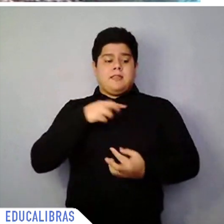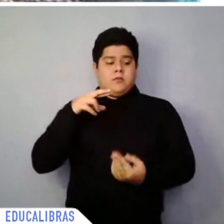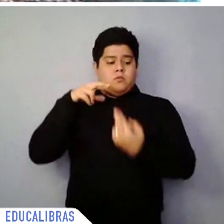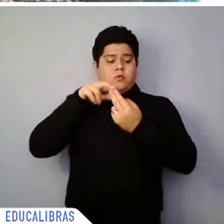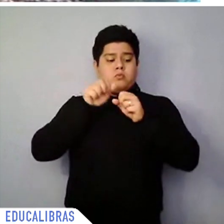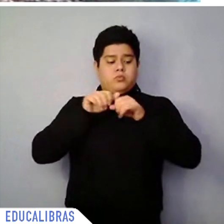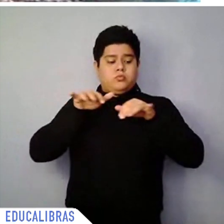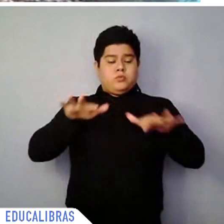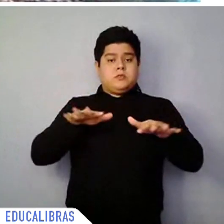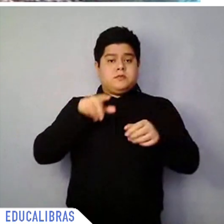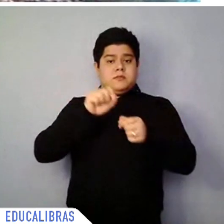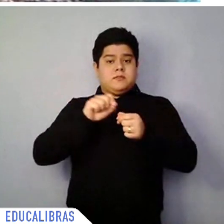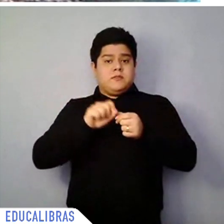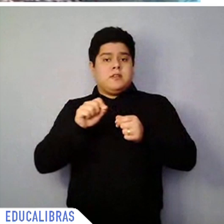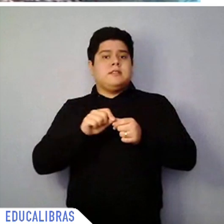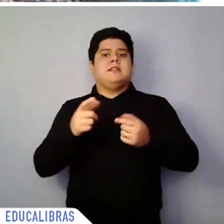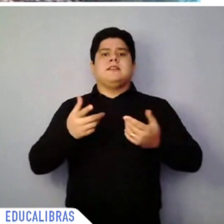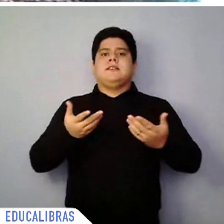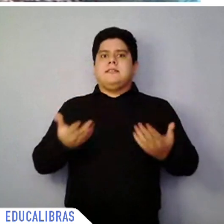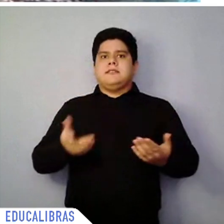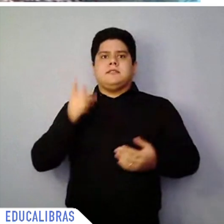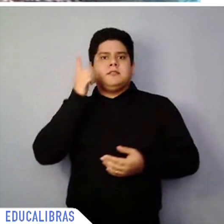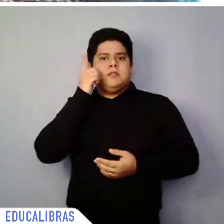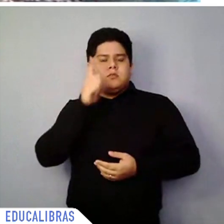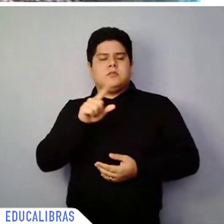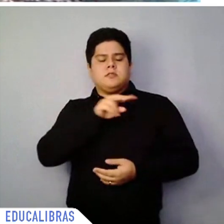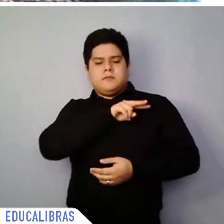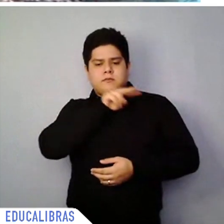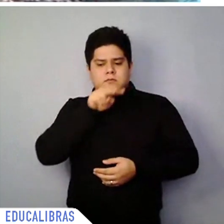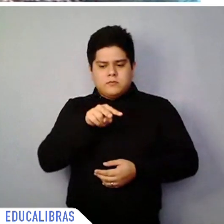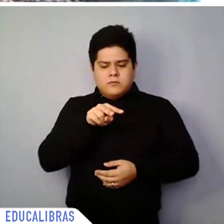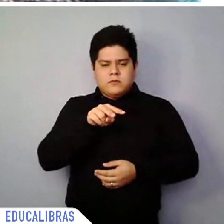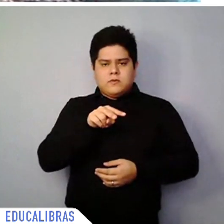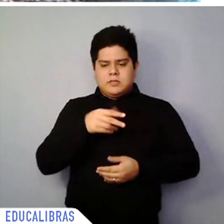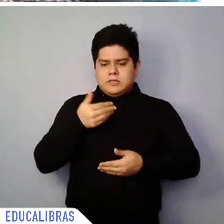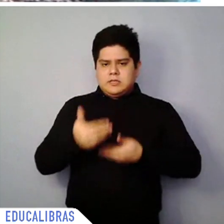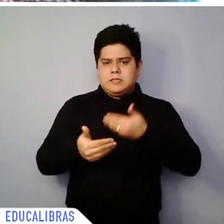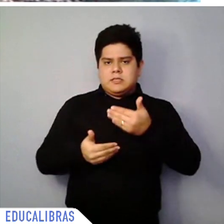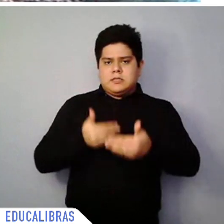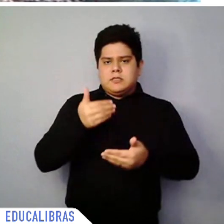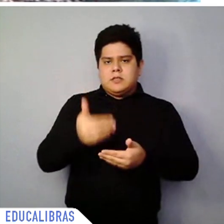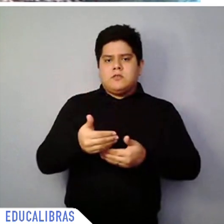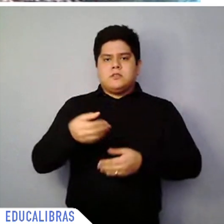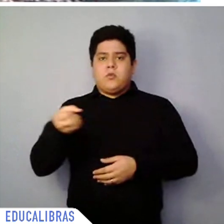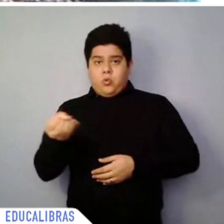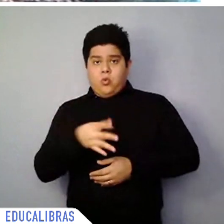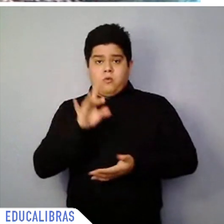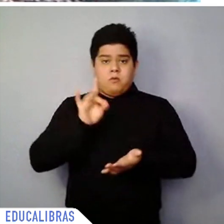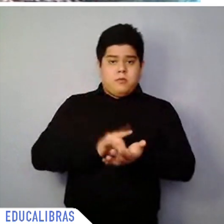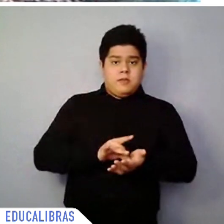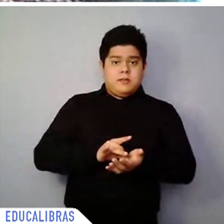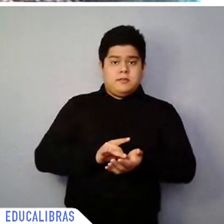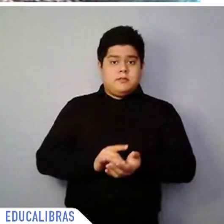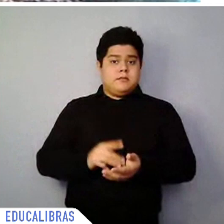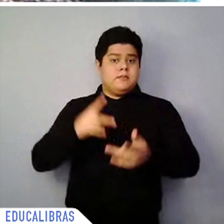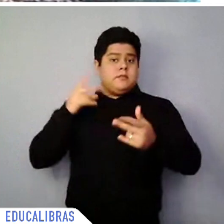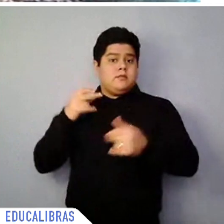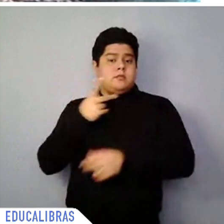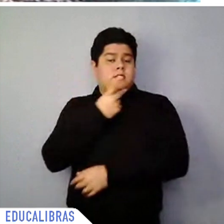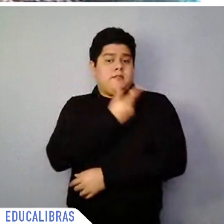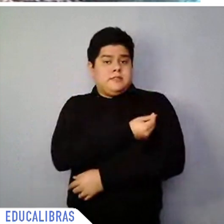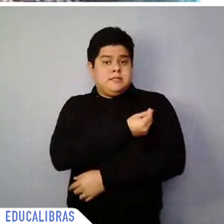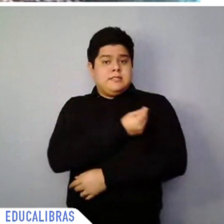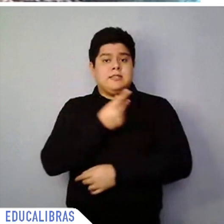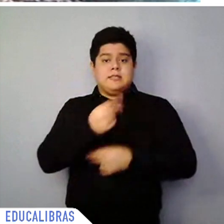more transmissible or not and how it works. So we need a network to help with us with this. We need to look at this sequencing to find out whether